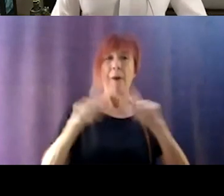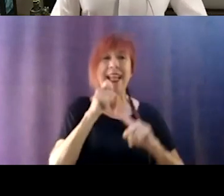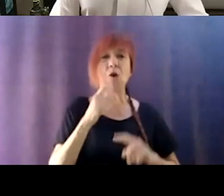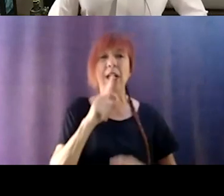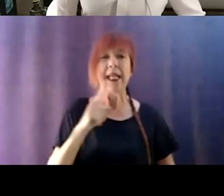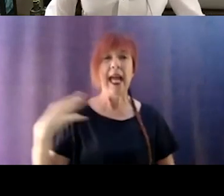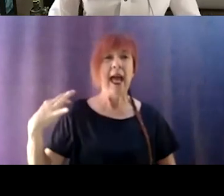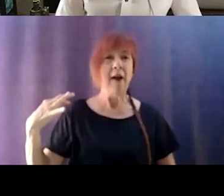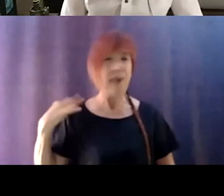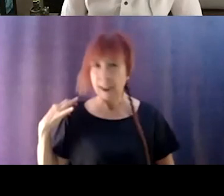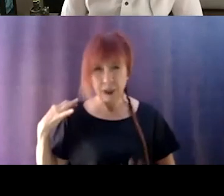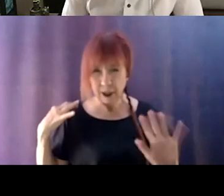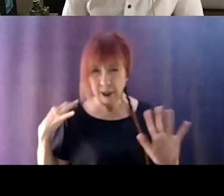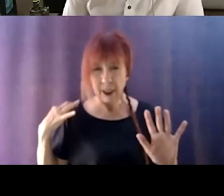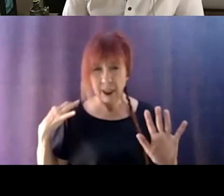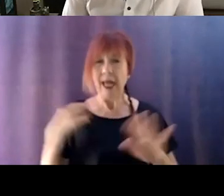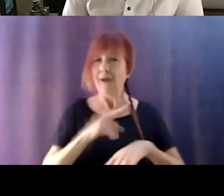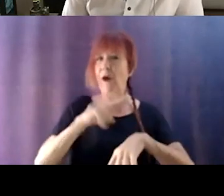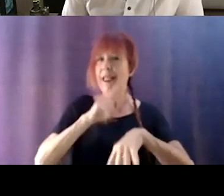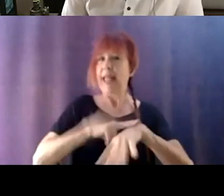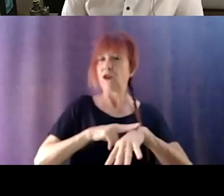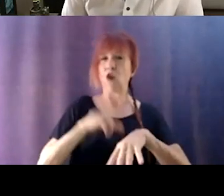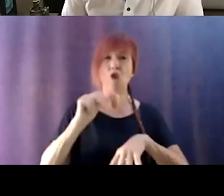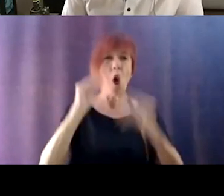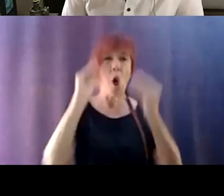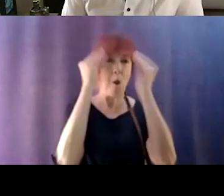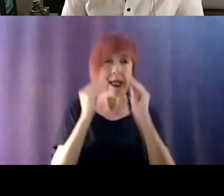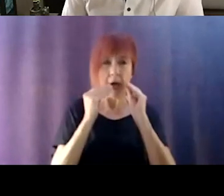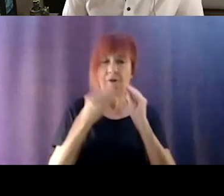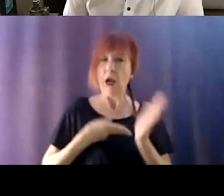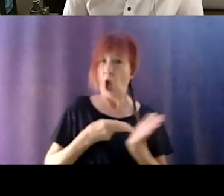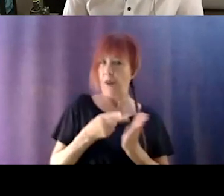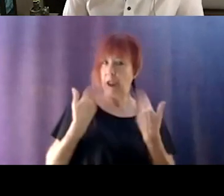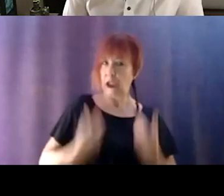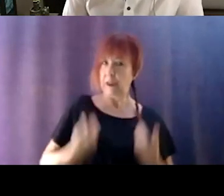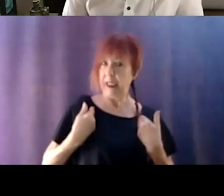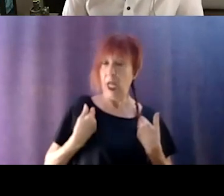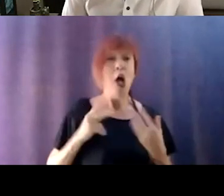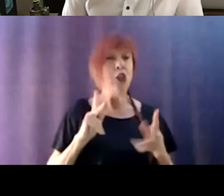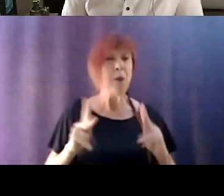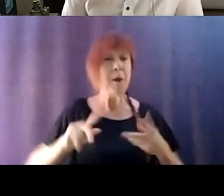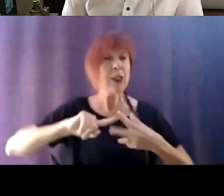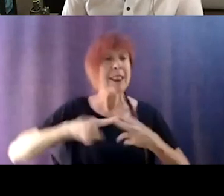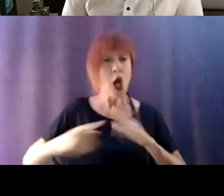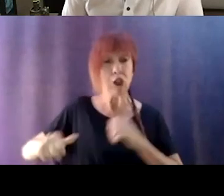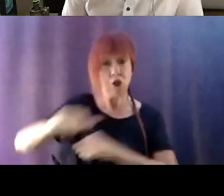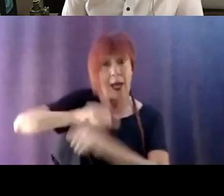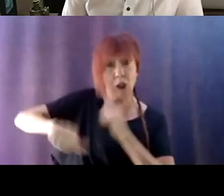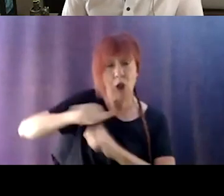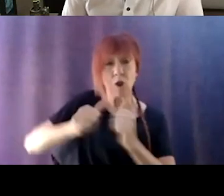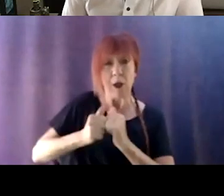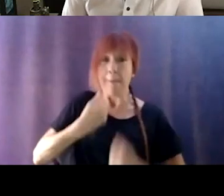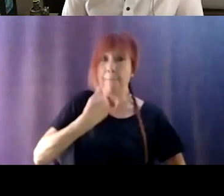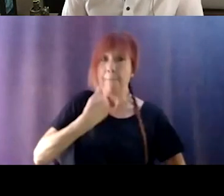no makeup, authentic, really me. And people starting to interact with the real me in a way, not the model, not the one